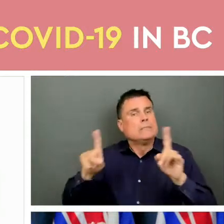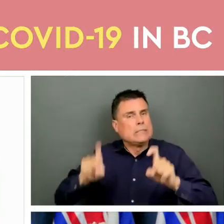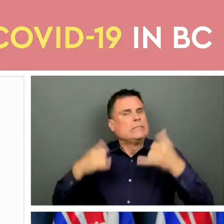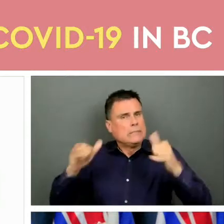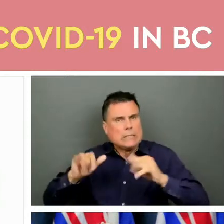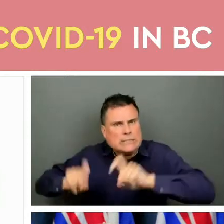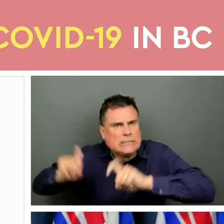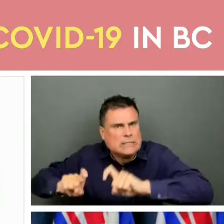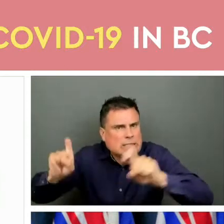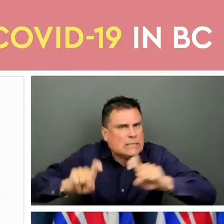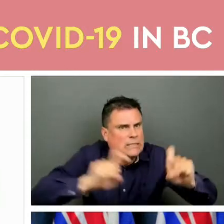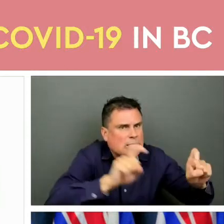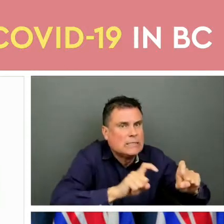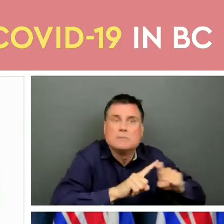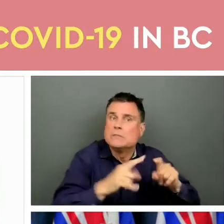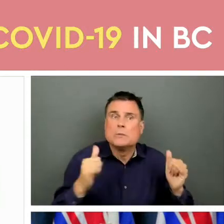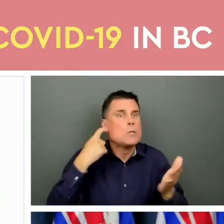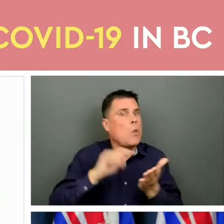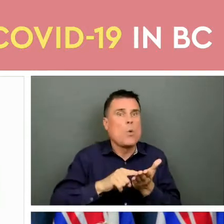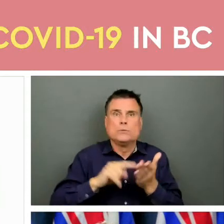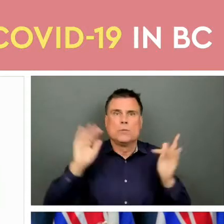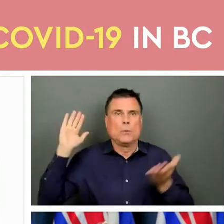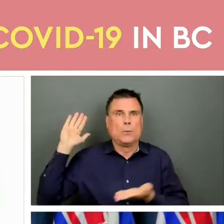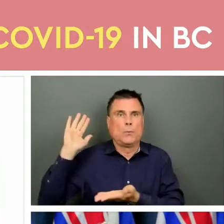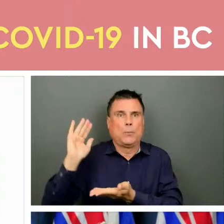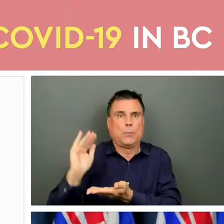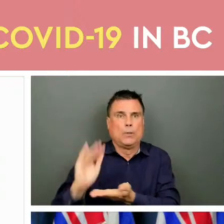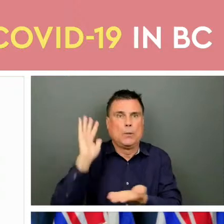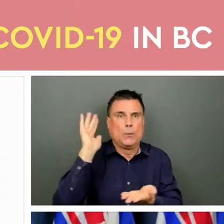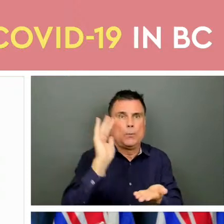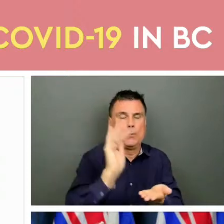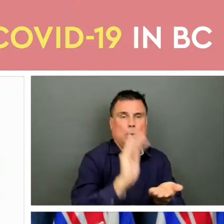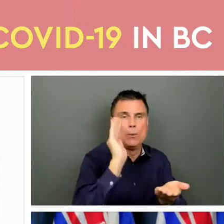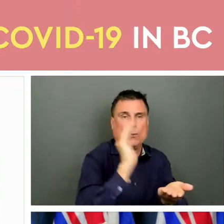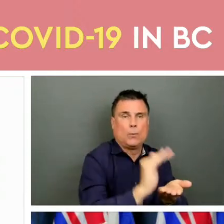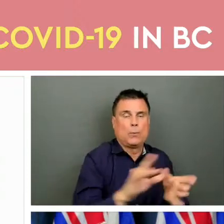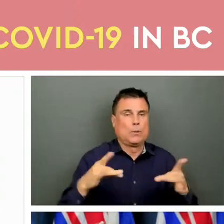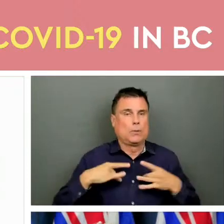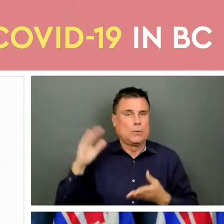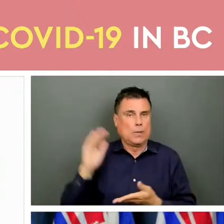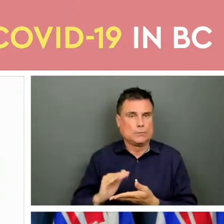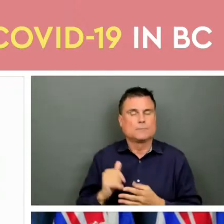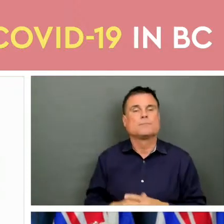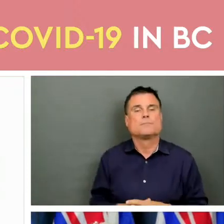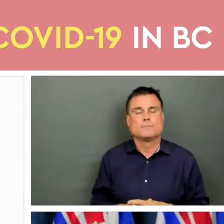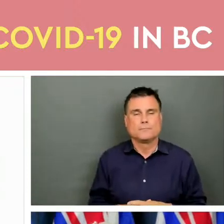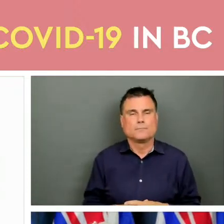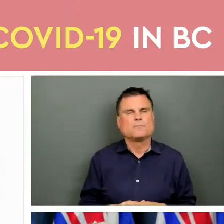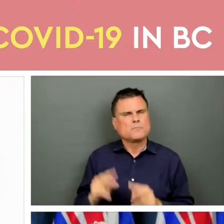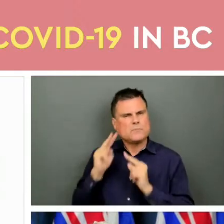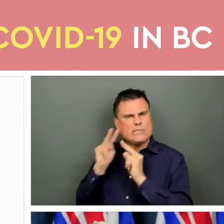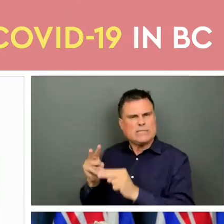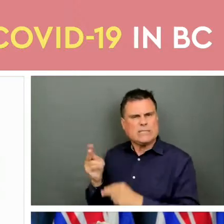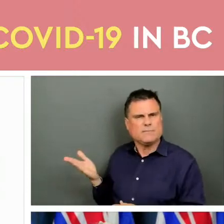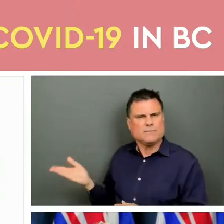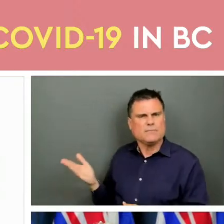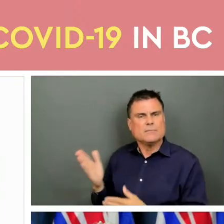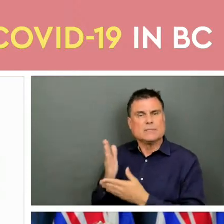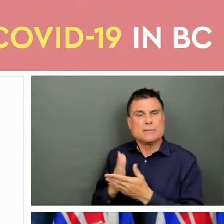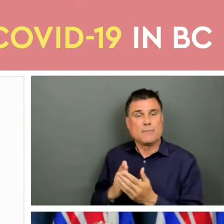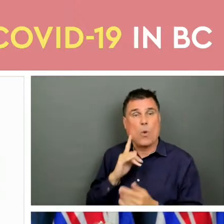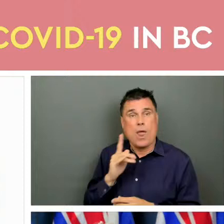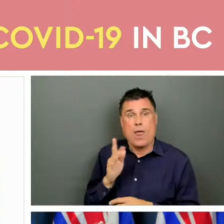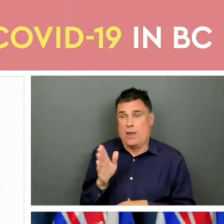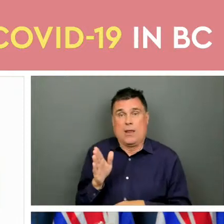This is a reflection of the more serious illness that we're seeing, and it's still hospitalizations on the left and the number of people who